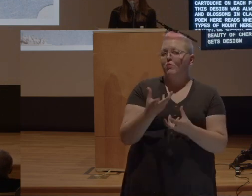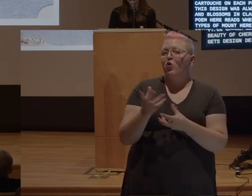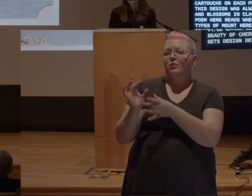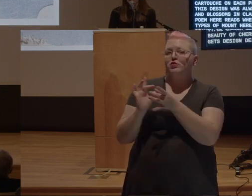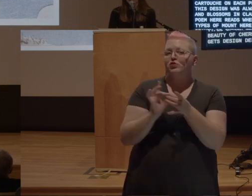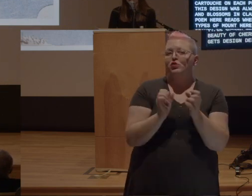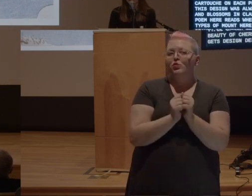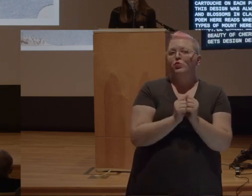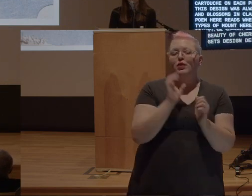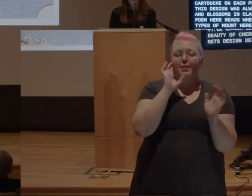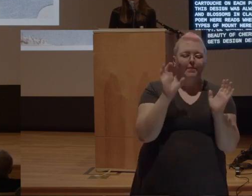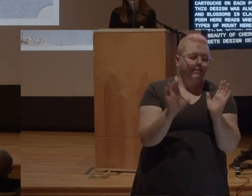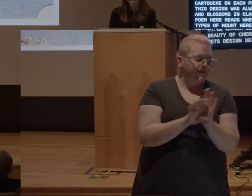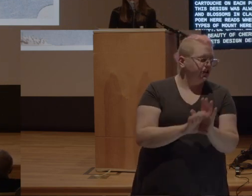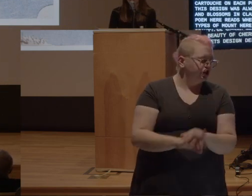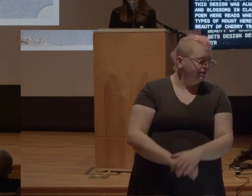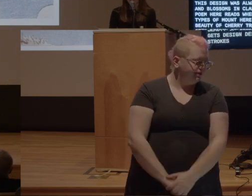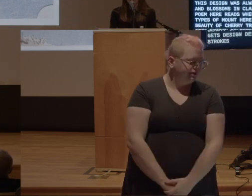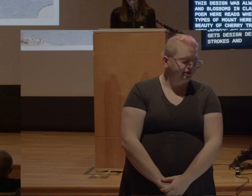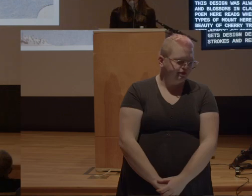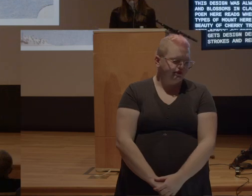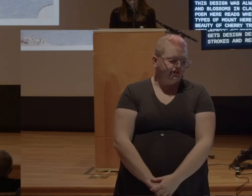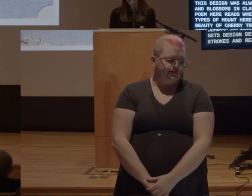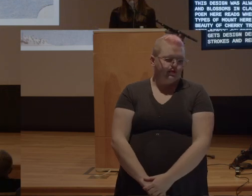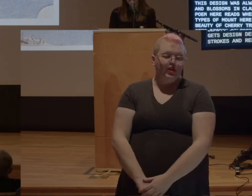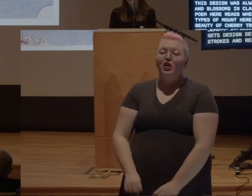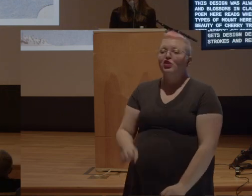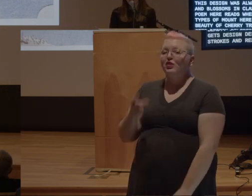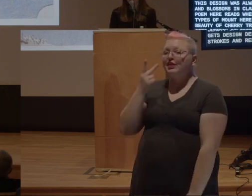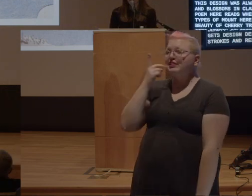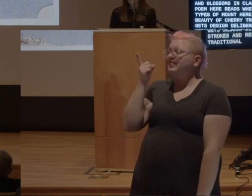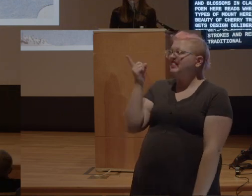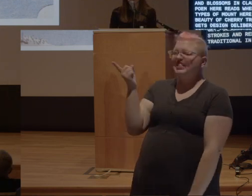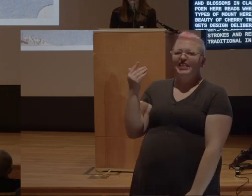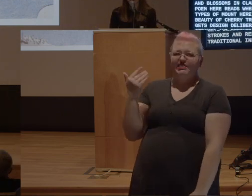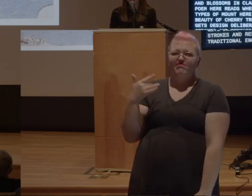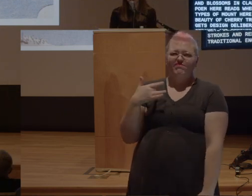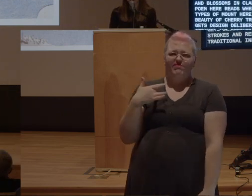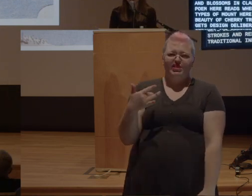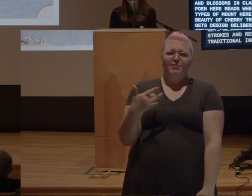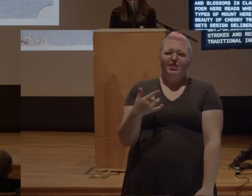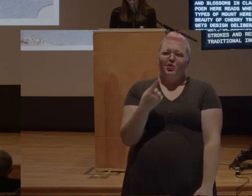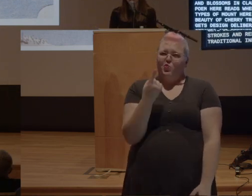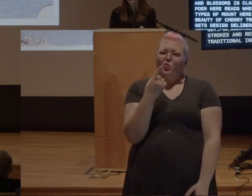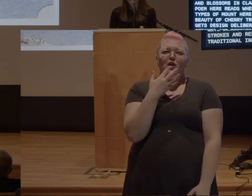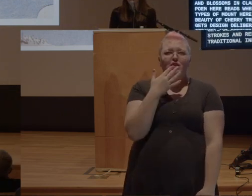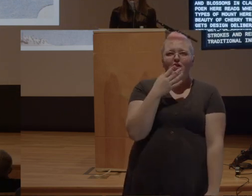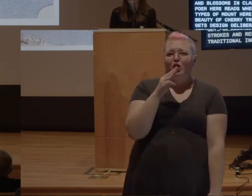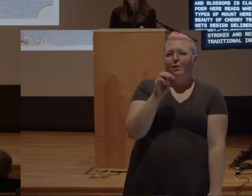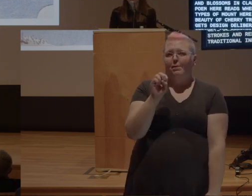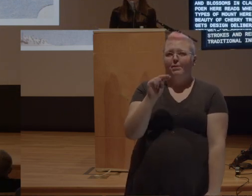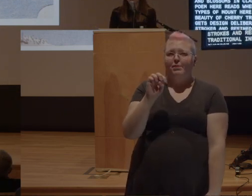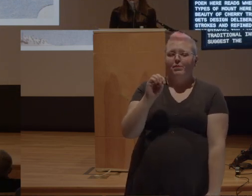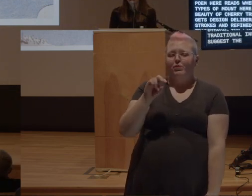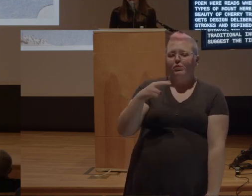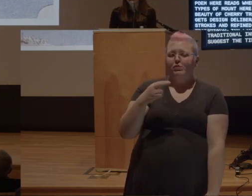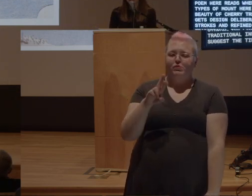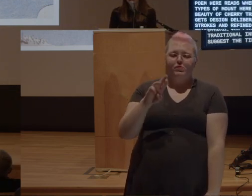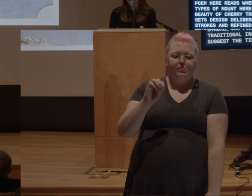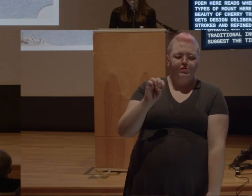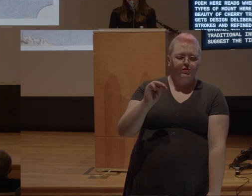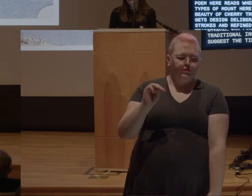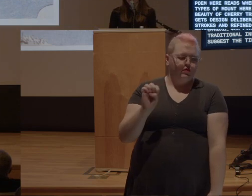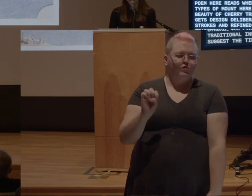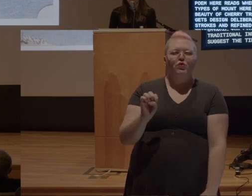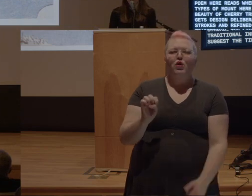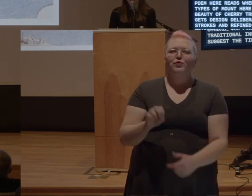the calligraphic strokes and refined monochrome palette of traditional ink landscape painting in order to suggest the timeless beauty and